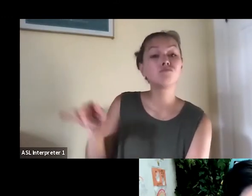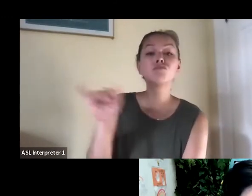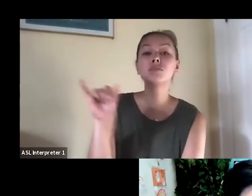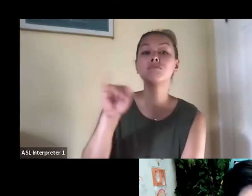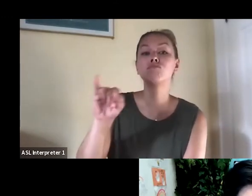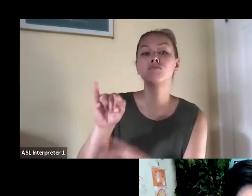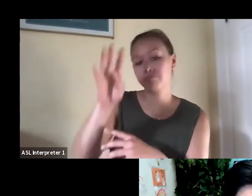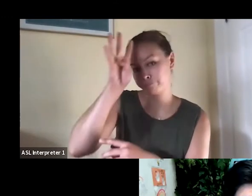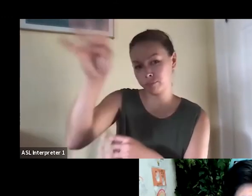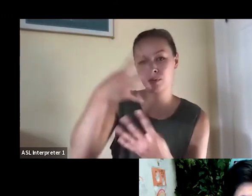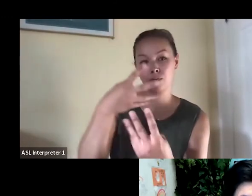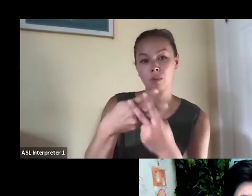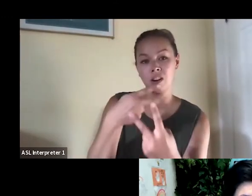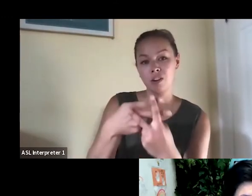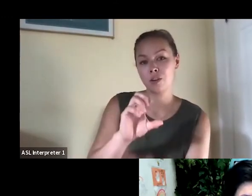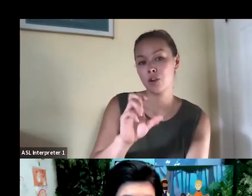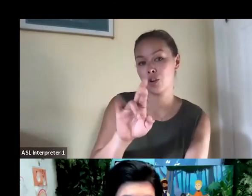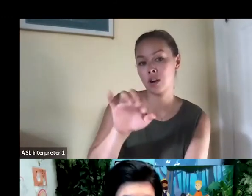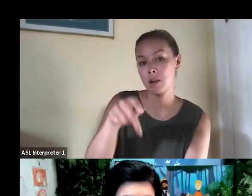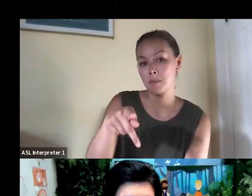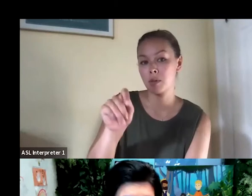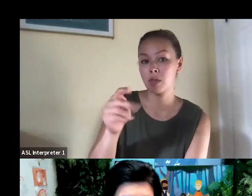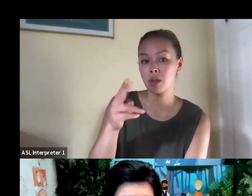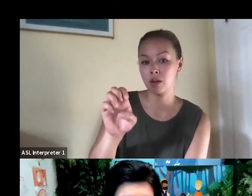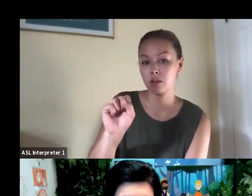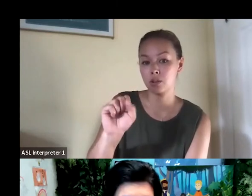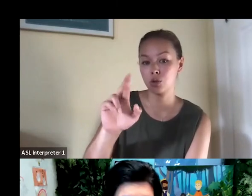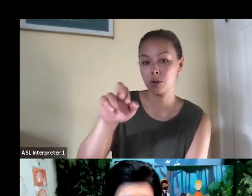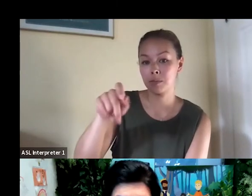CryptoScript. Please help me welcome Ophira Calof.